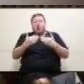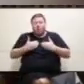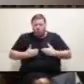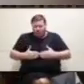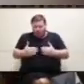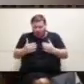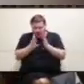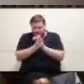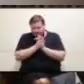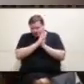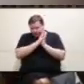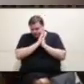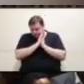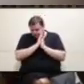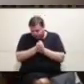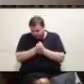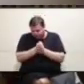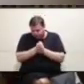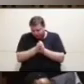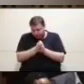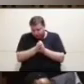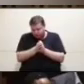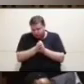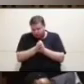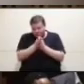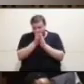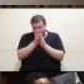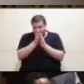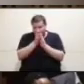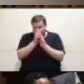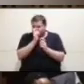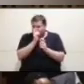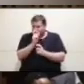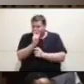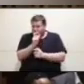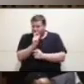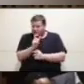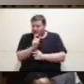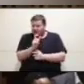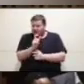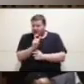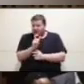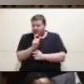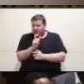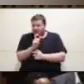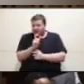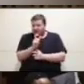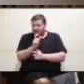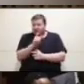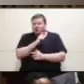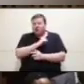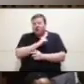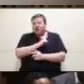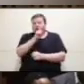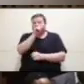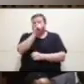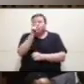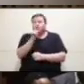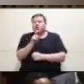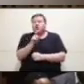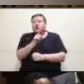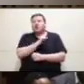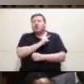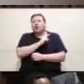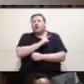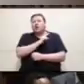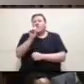saying, now I'm going to check what AG's concern was about that, because the question really is, why would